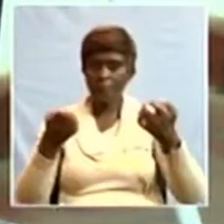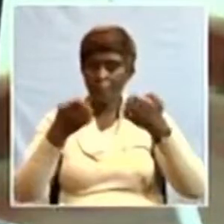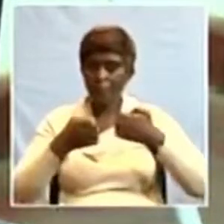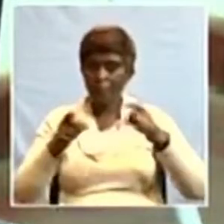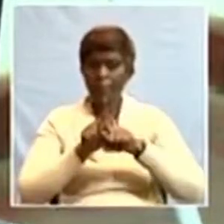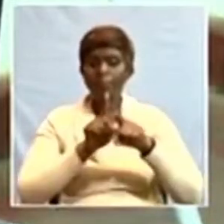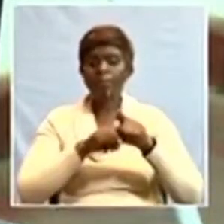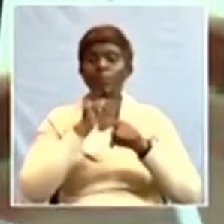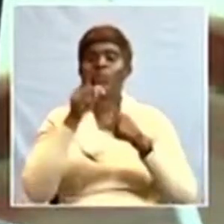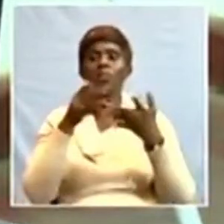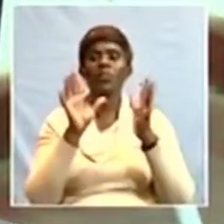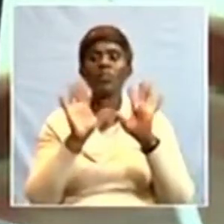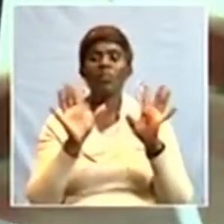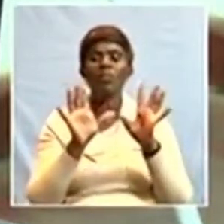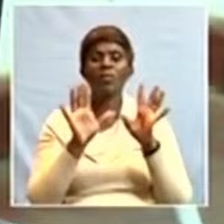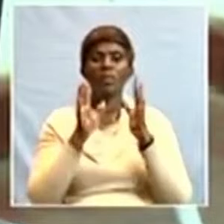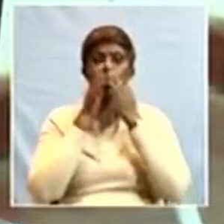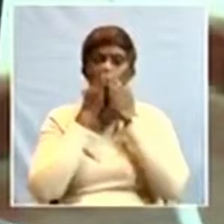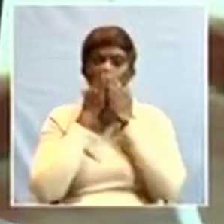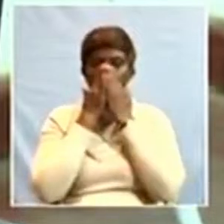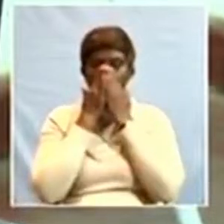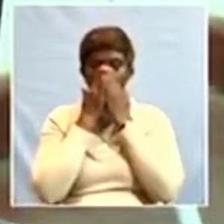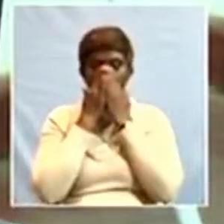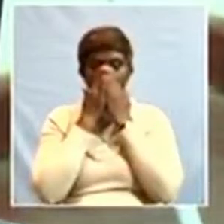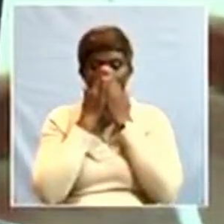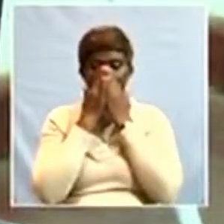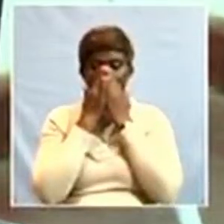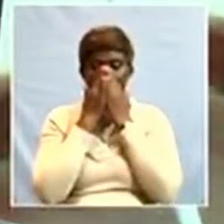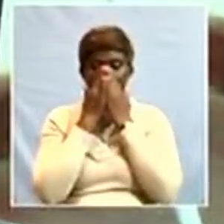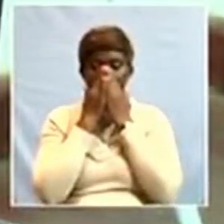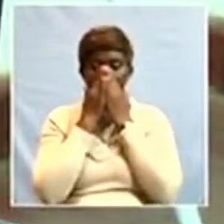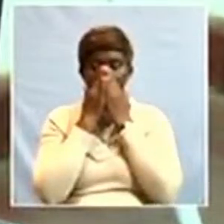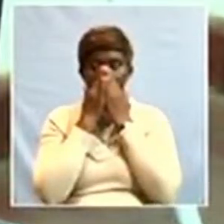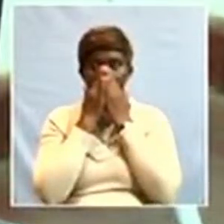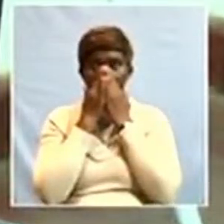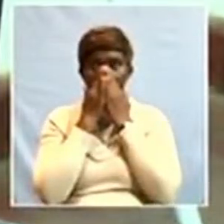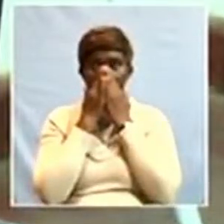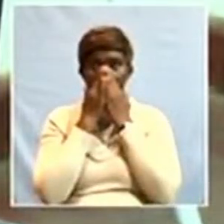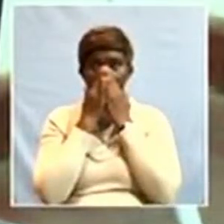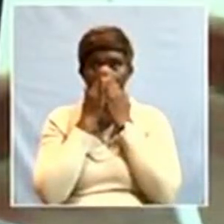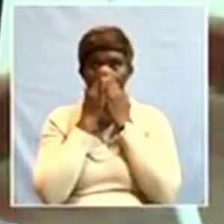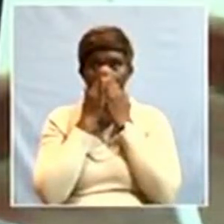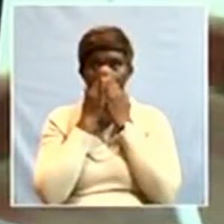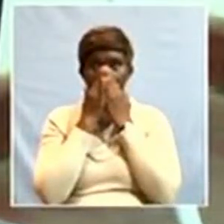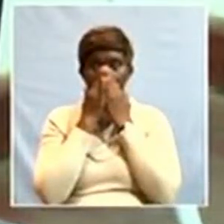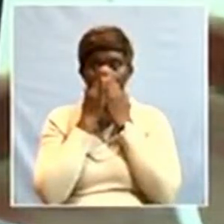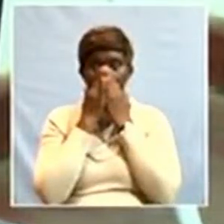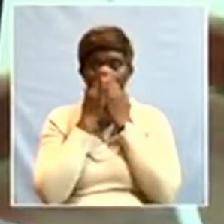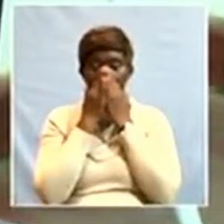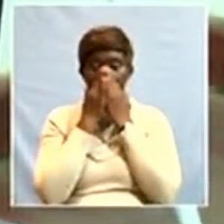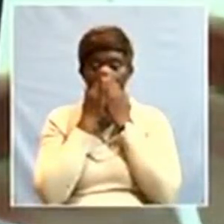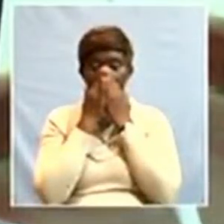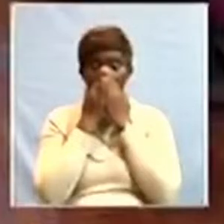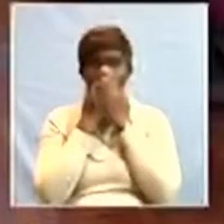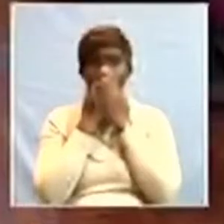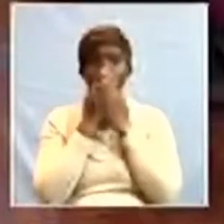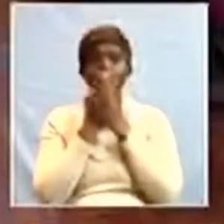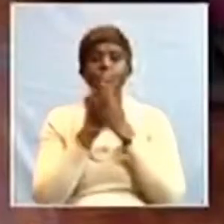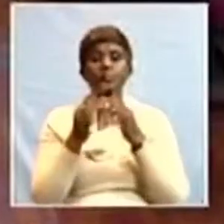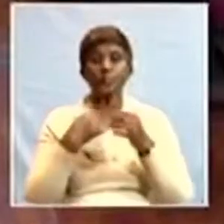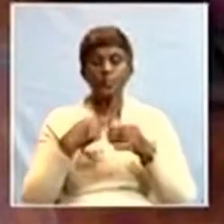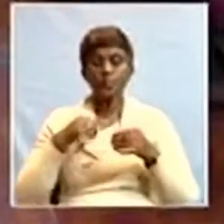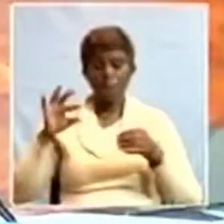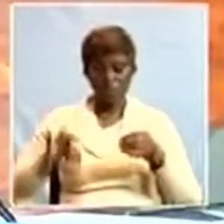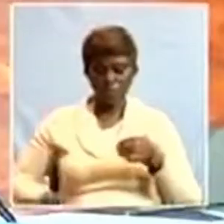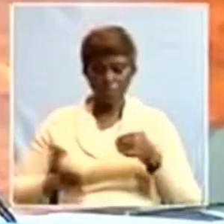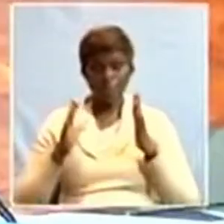not allow because of challenges that we are facing in terms of mobilizing these resources. No, that's not my question. My question is, I'm a